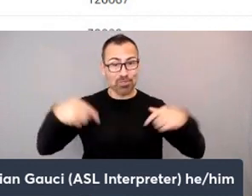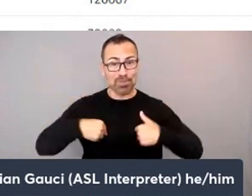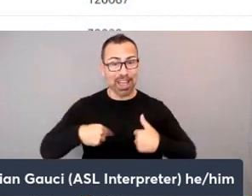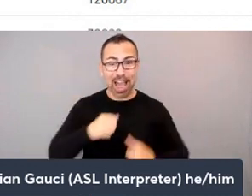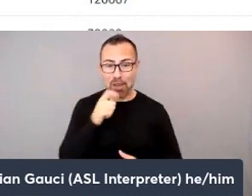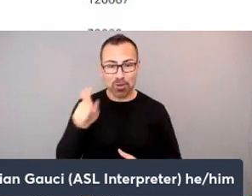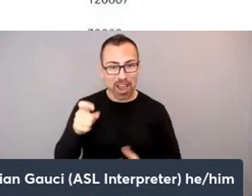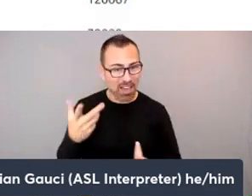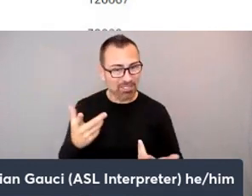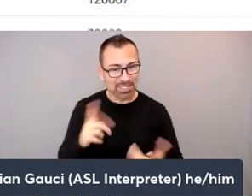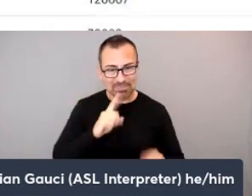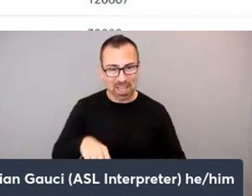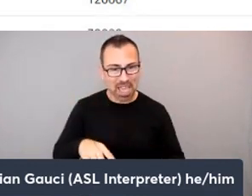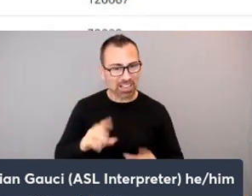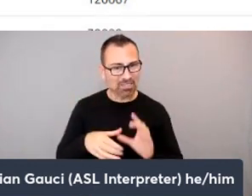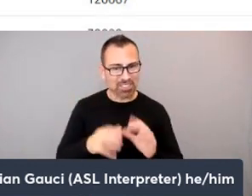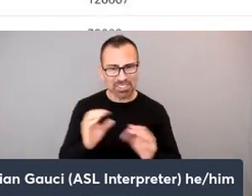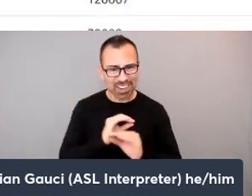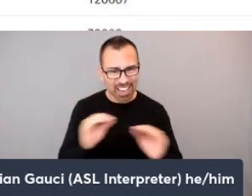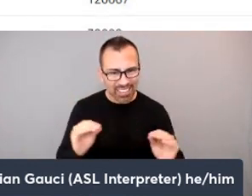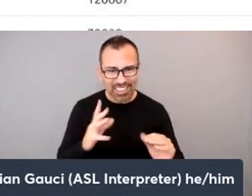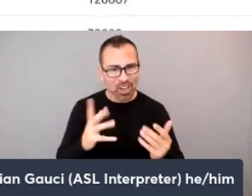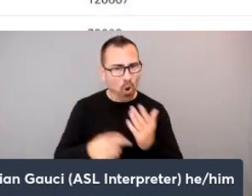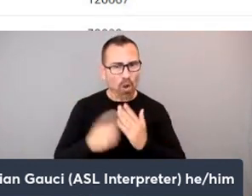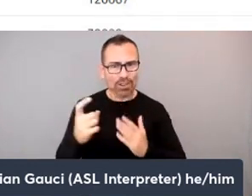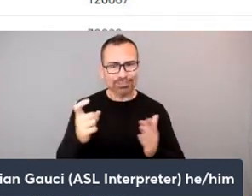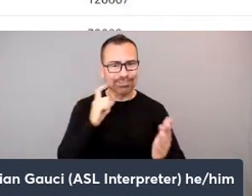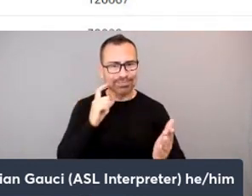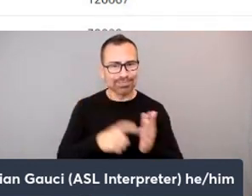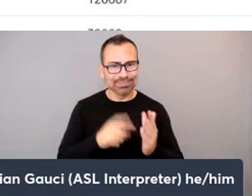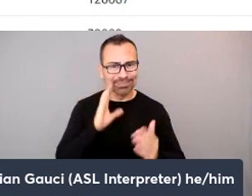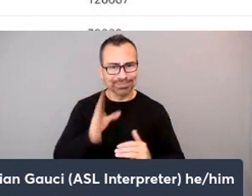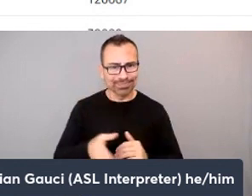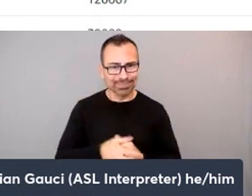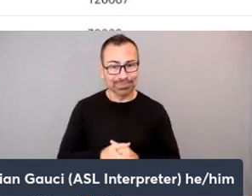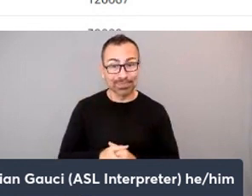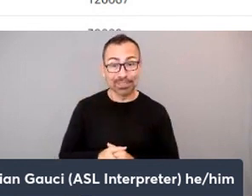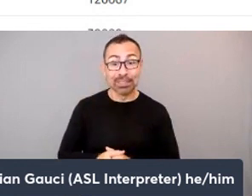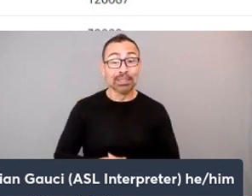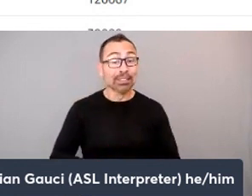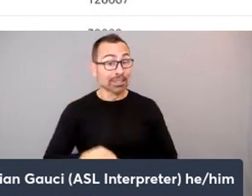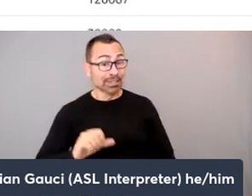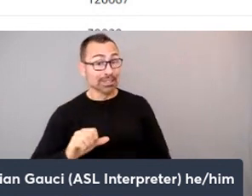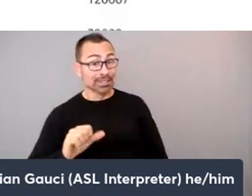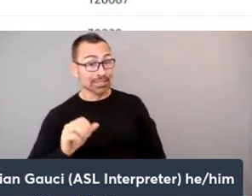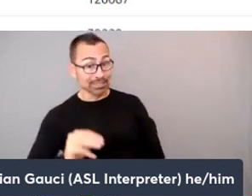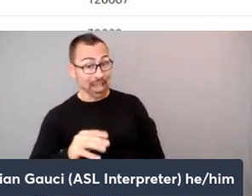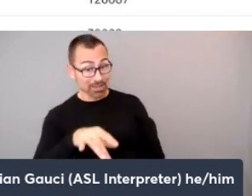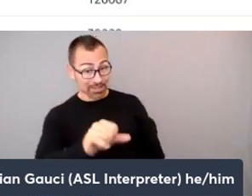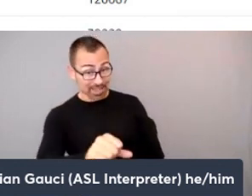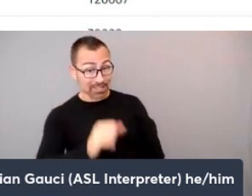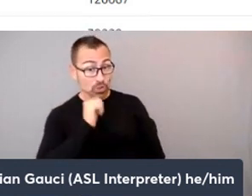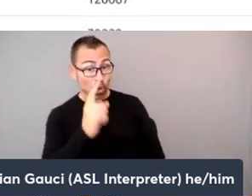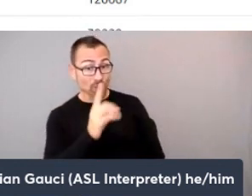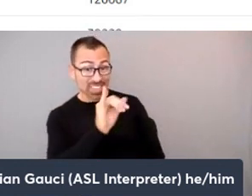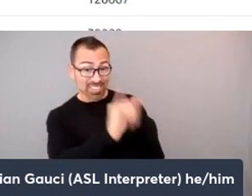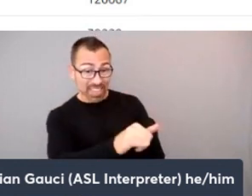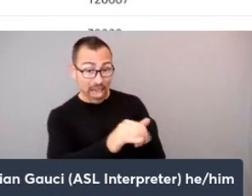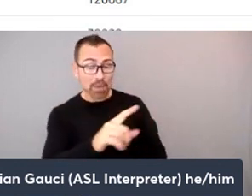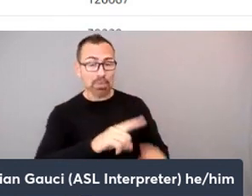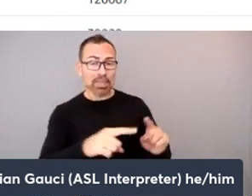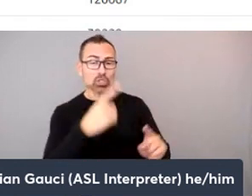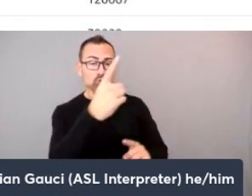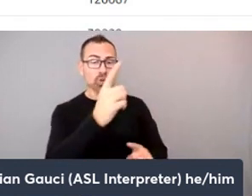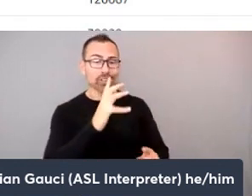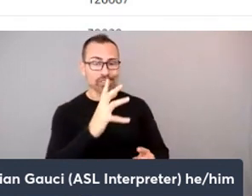anything. It'll just auto detect and change. Not only that, that's kind of, again, one of our bucket type of features. So